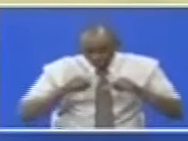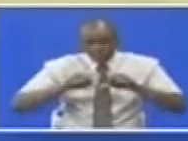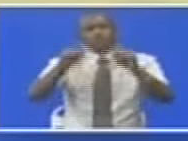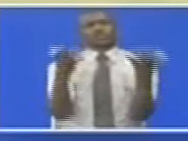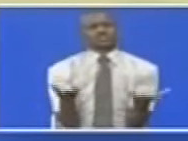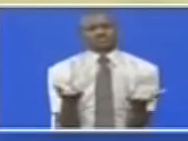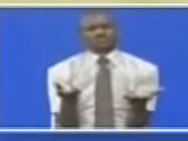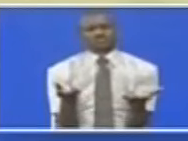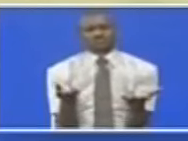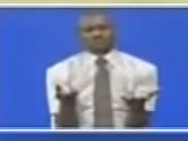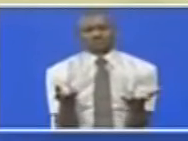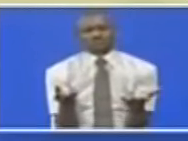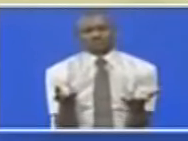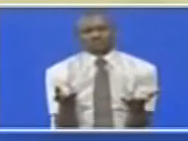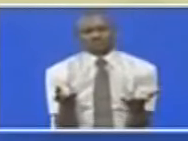continuously,